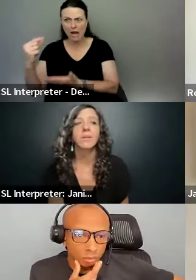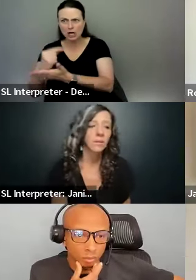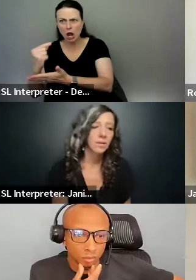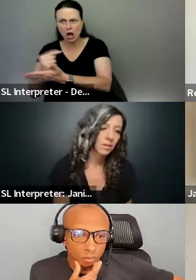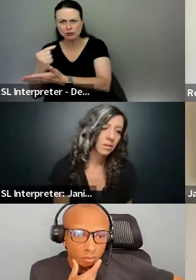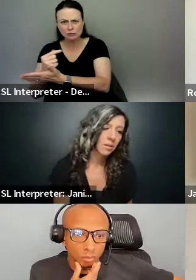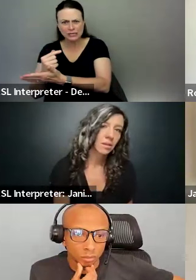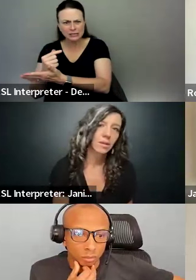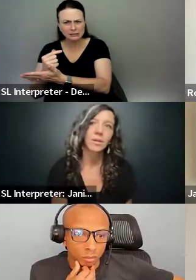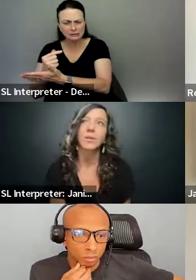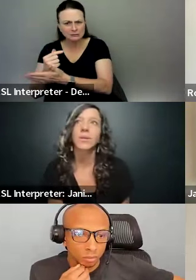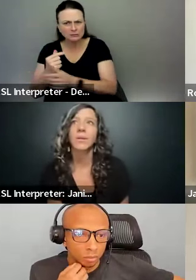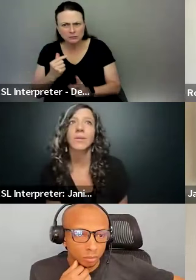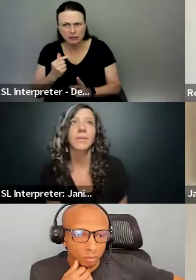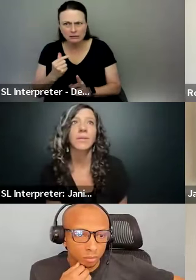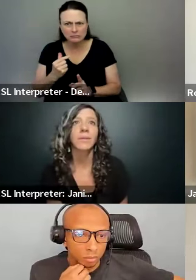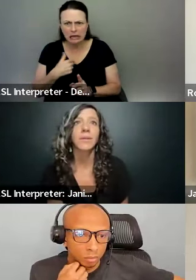video.